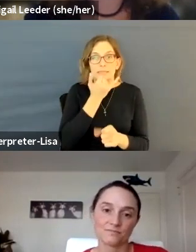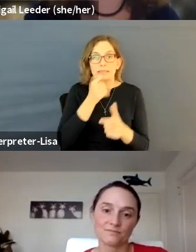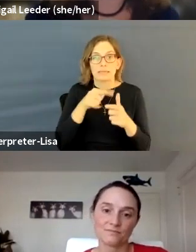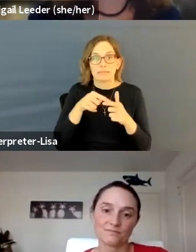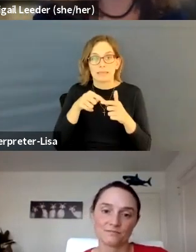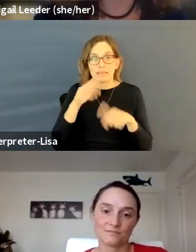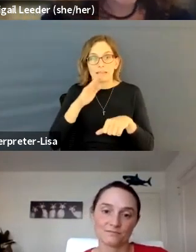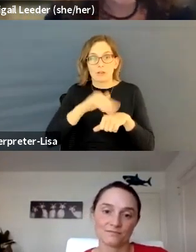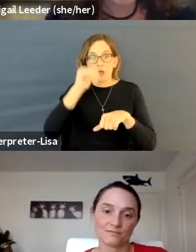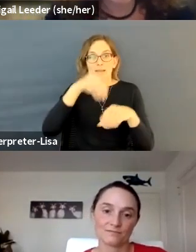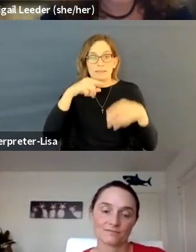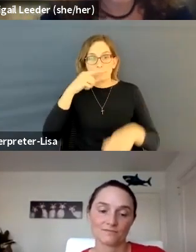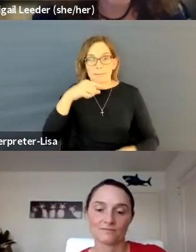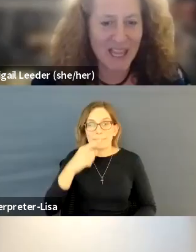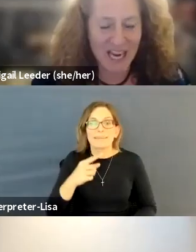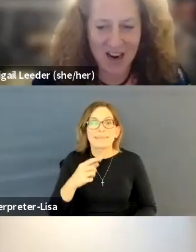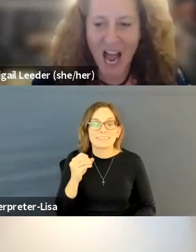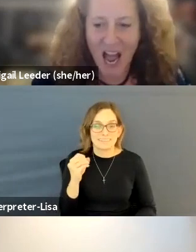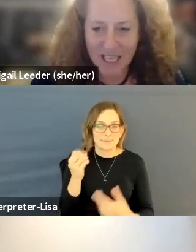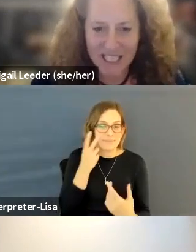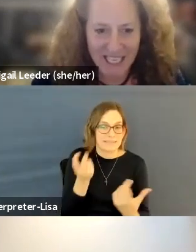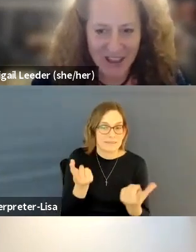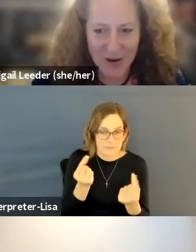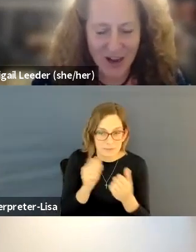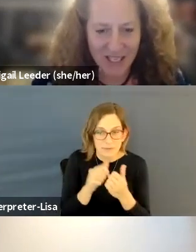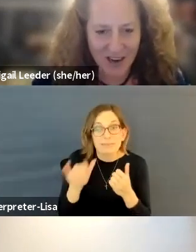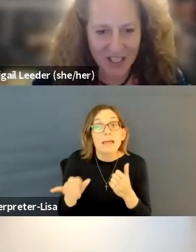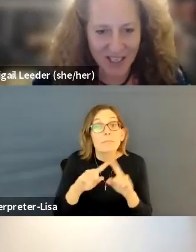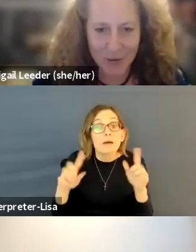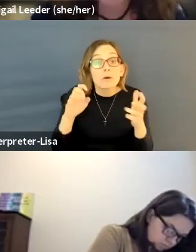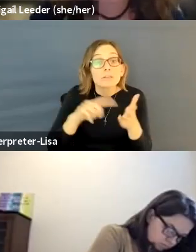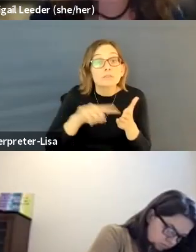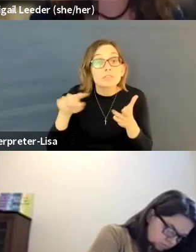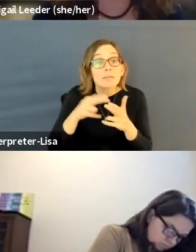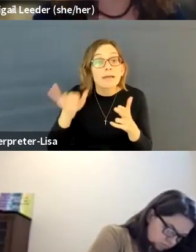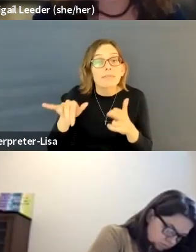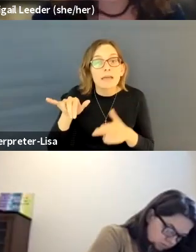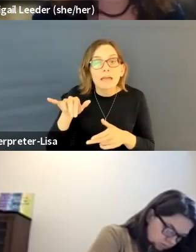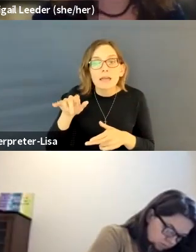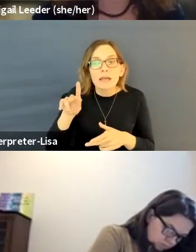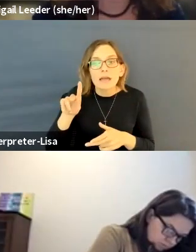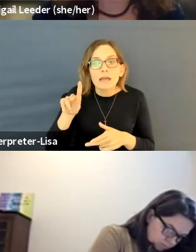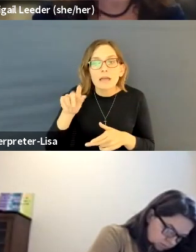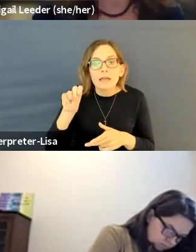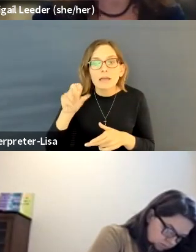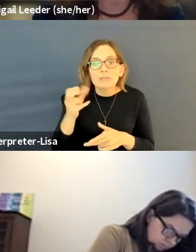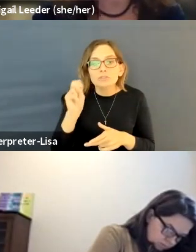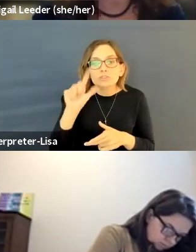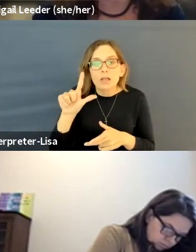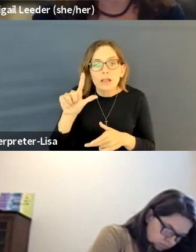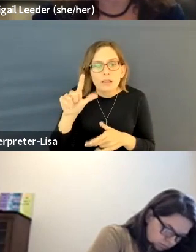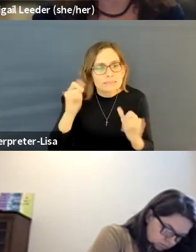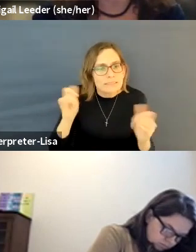public. So what do you do there? I want to check in, though. Kaushal, are you still here? Because I know that he had class